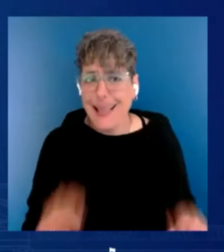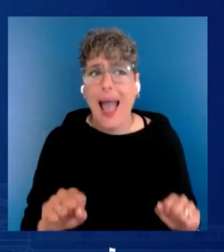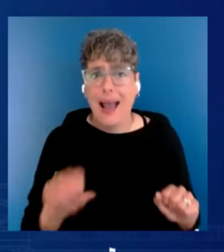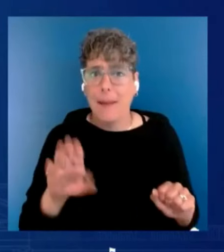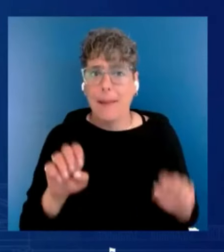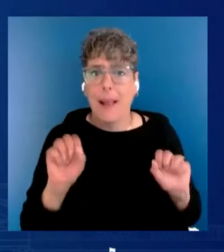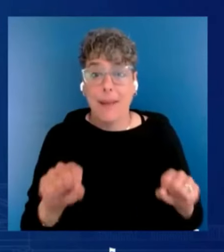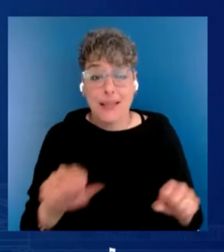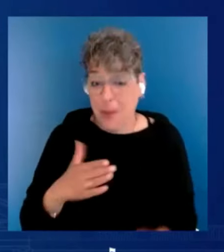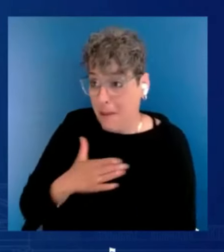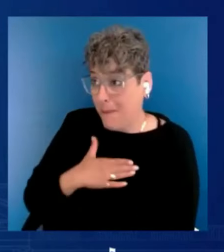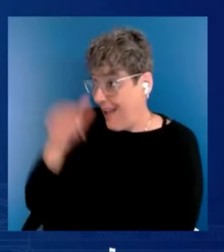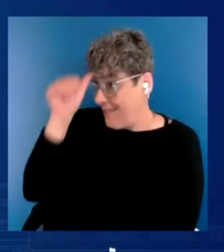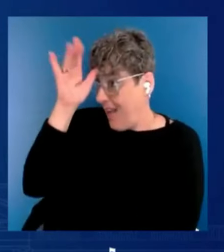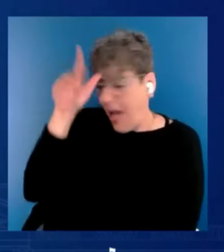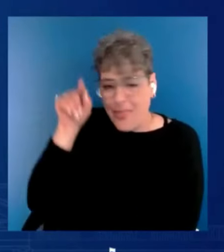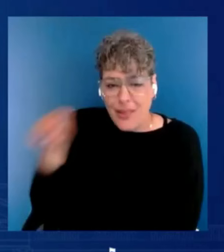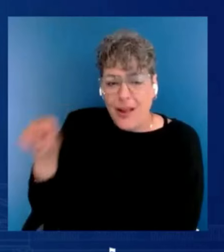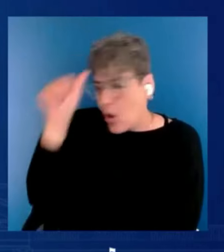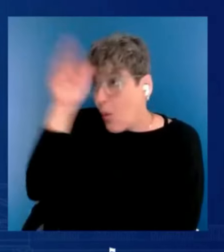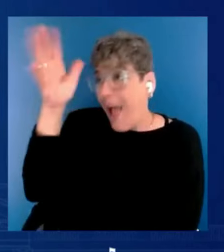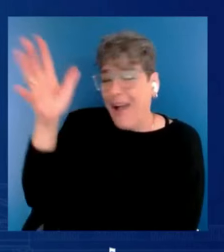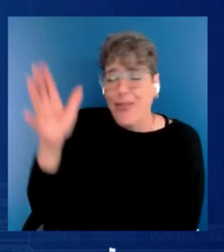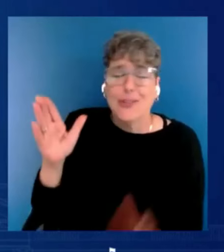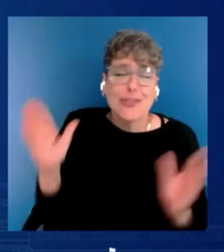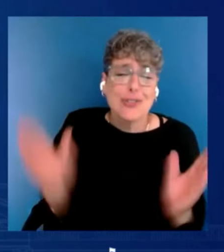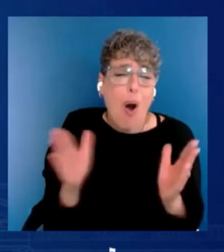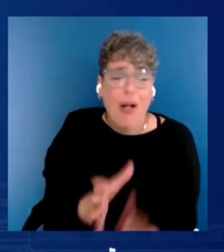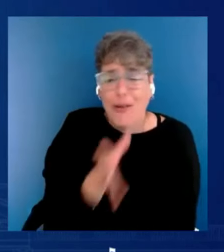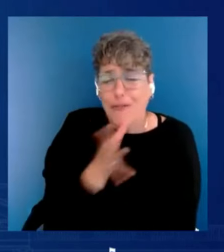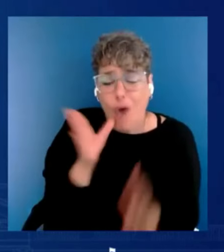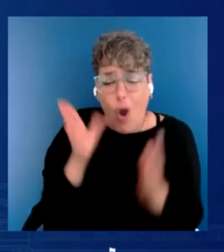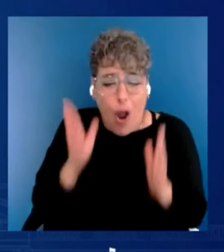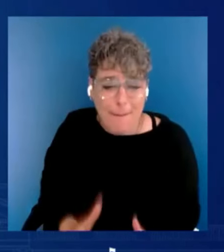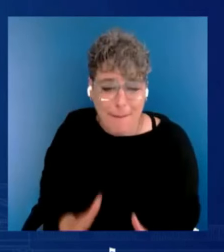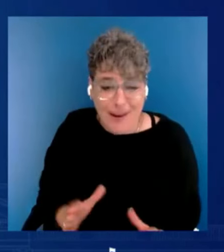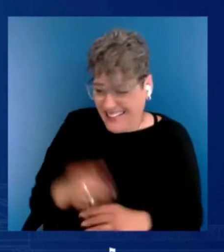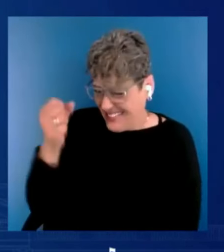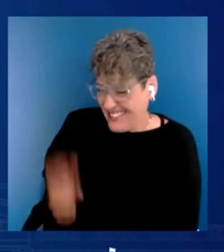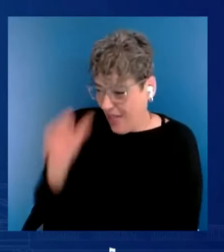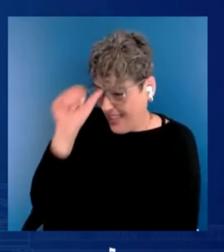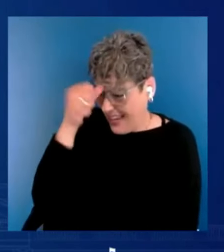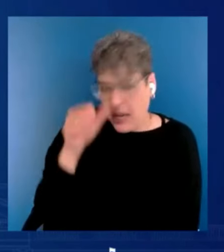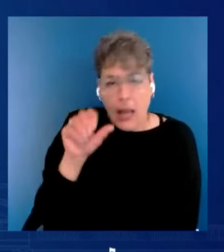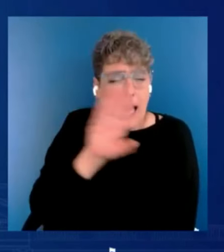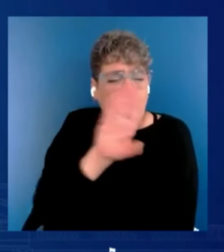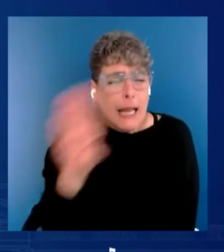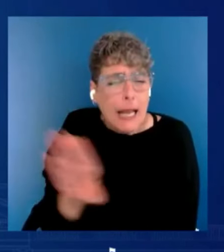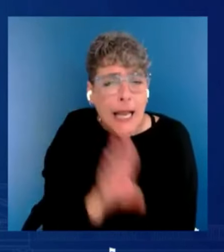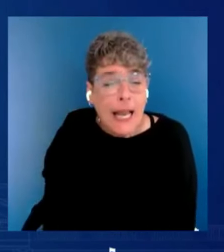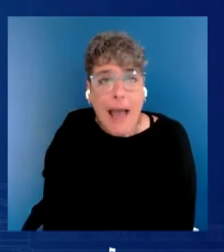in South India, could never have dreamed that one day his grandson would be asked by the president to look out for the health of an entire